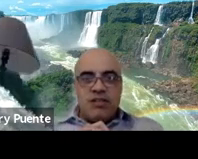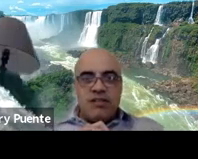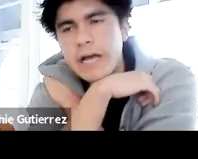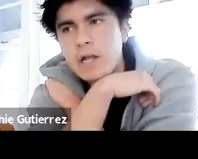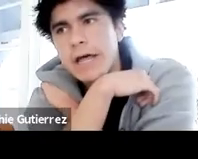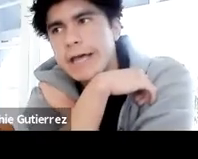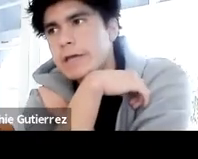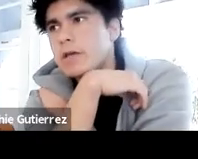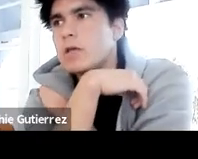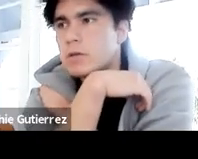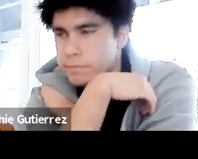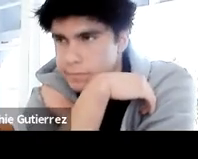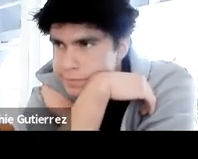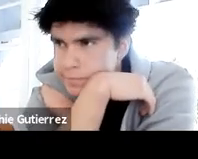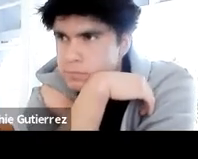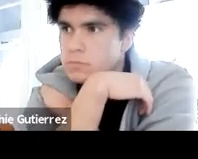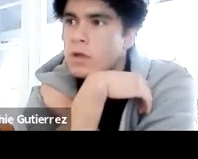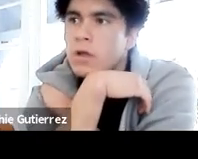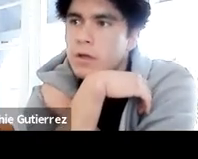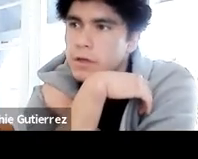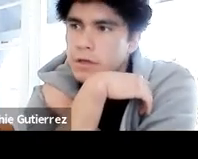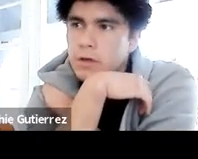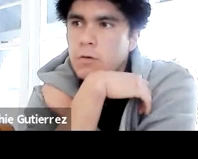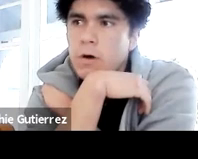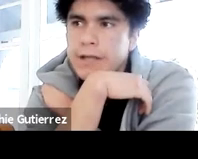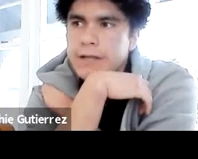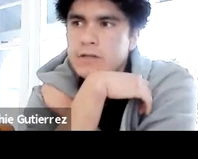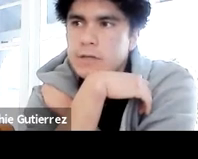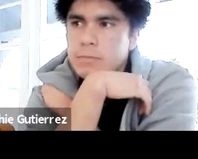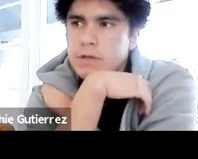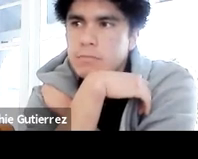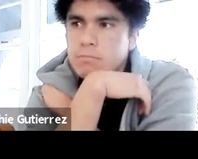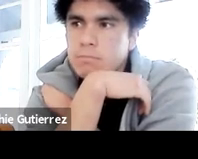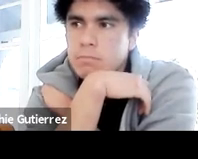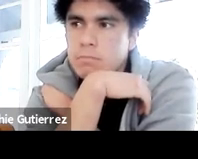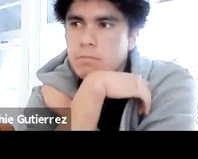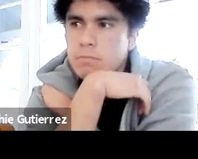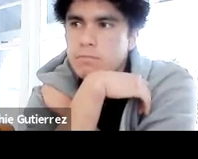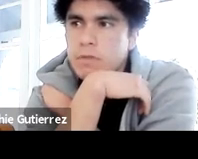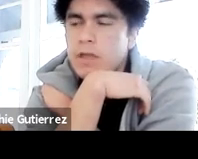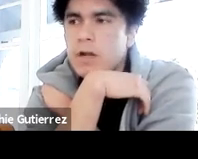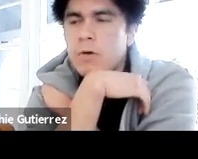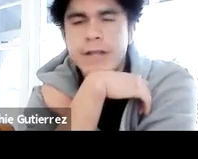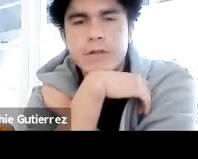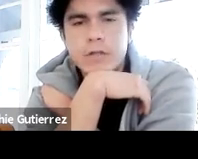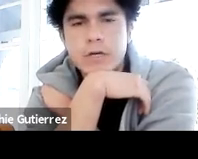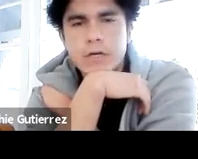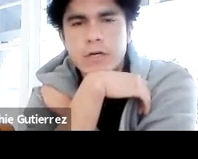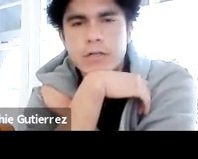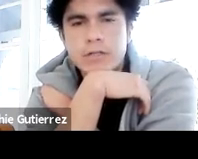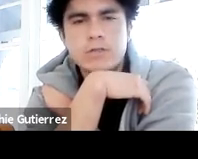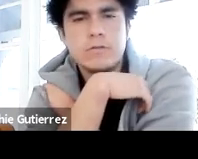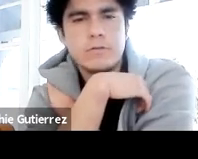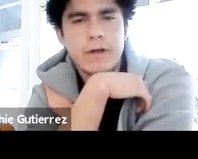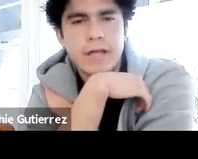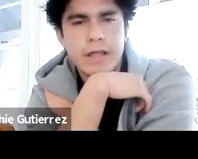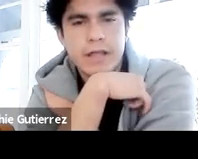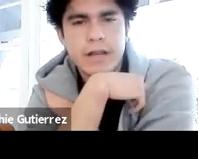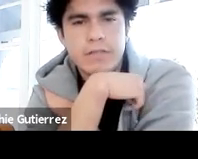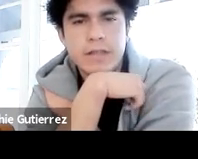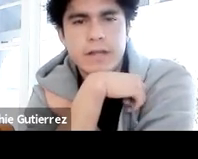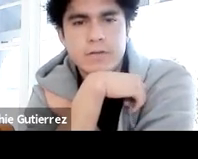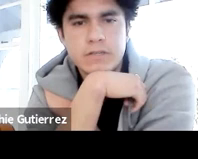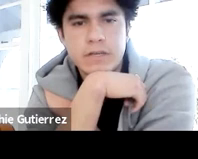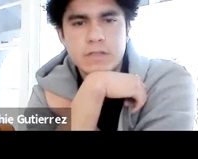Question? So kind of like you don't want to hear something, you don't want to hear the truth, right?